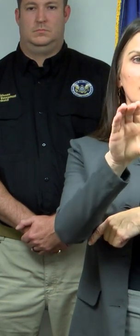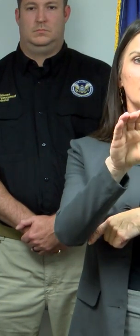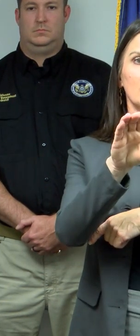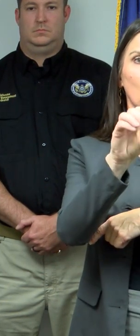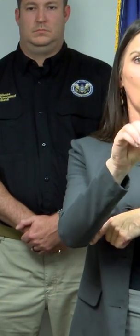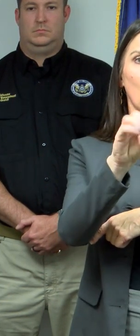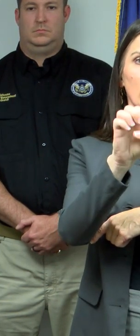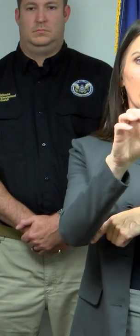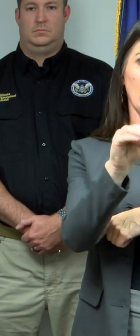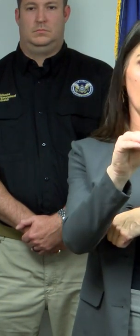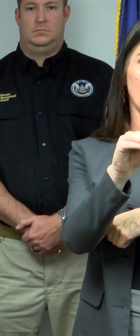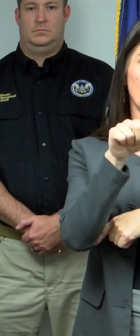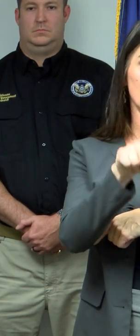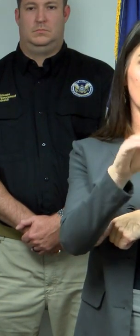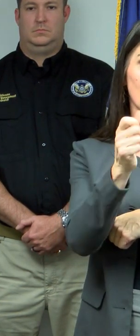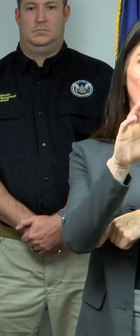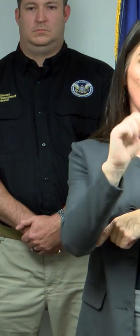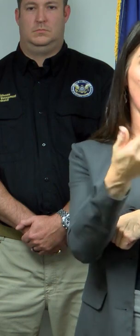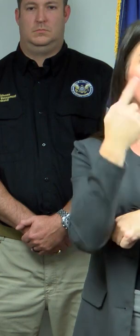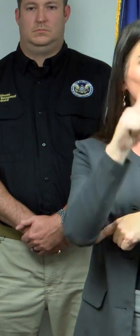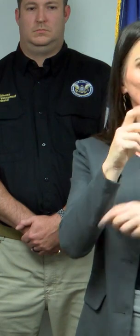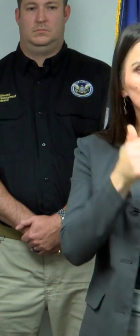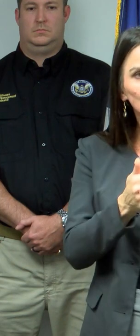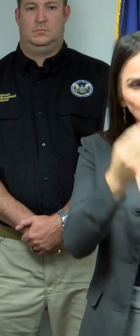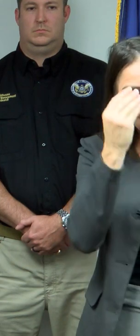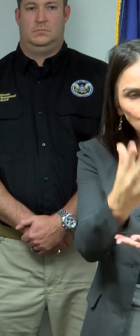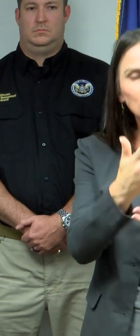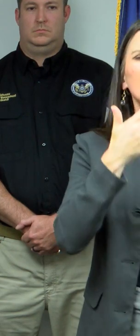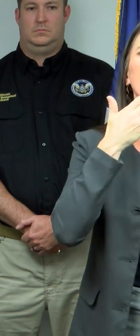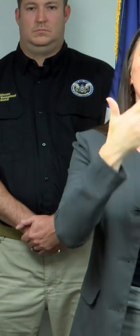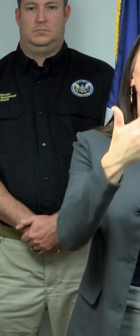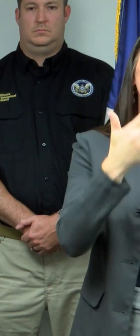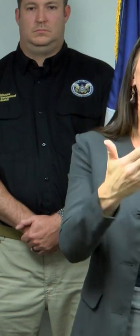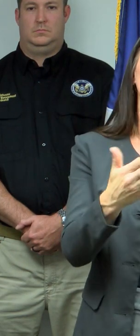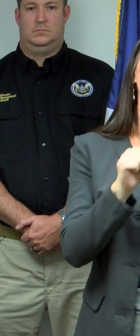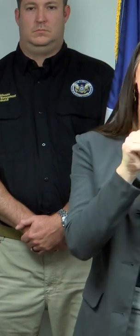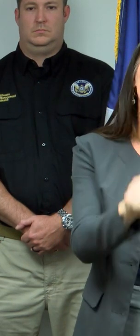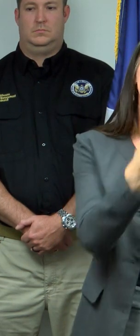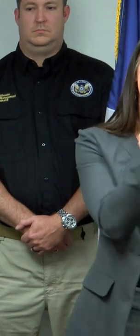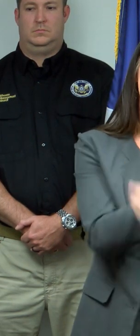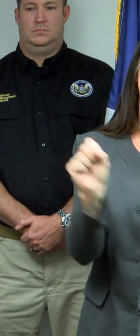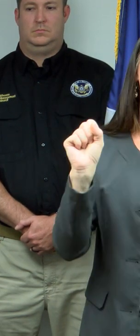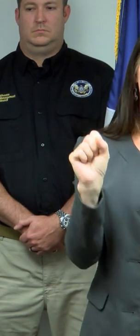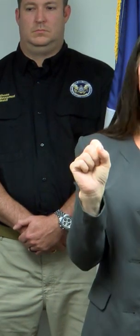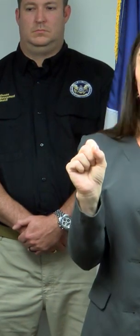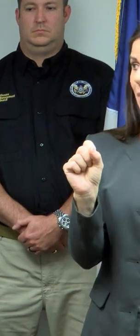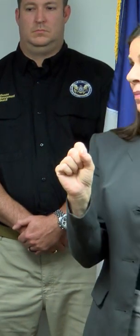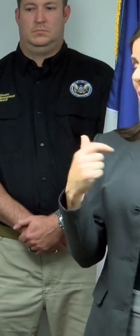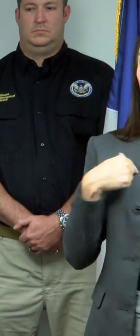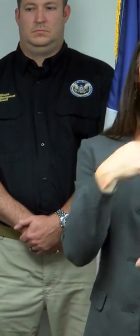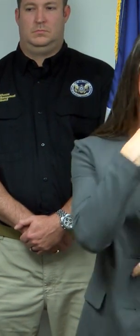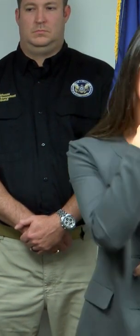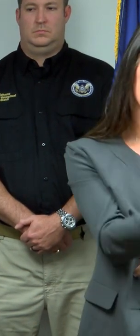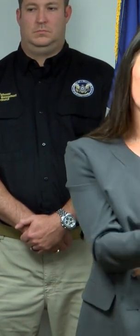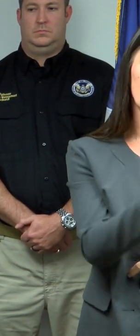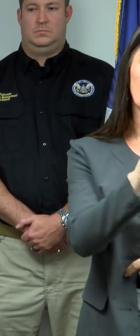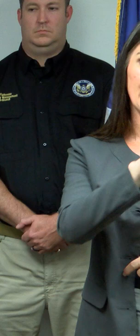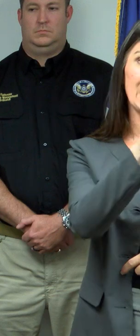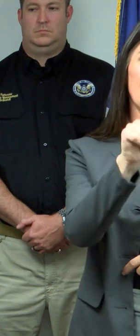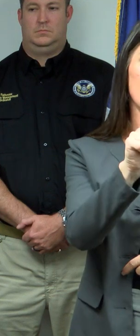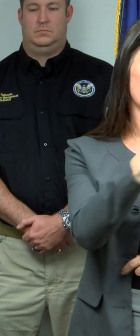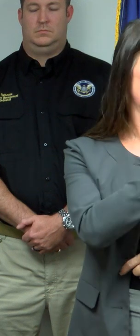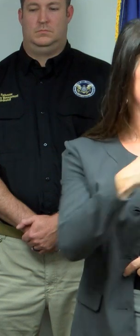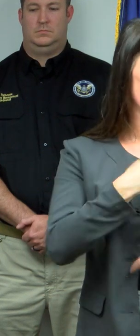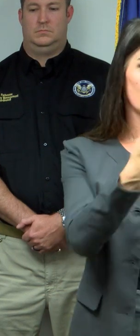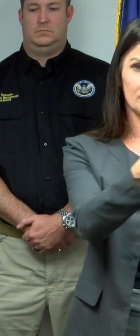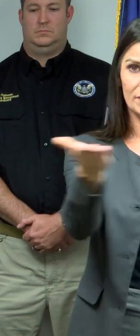www.fbcoem.org and to stay updated. Thank you and stay safe. And I tell you, the media members here, and